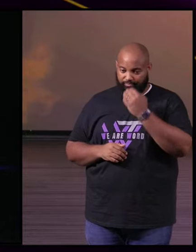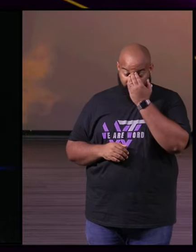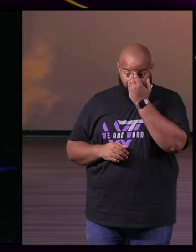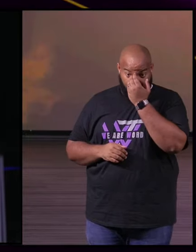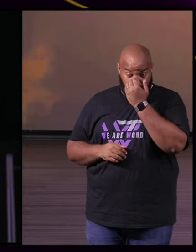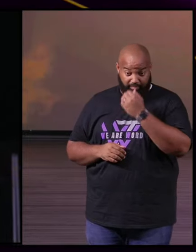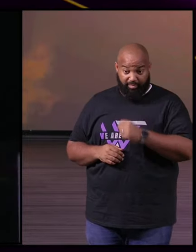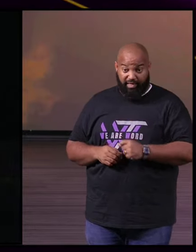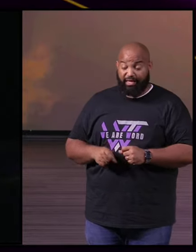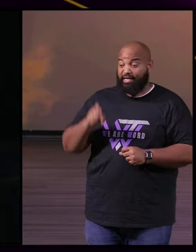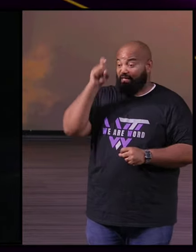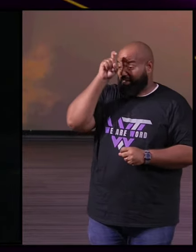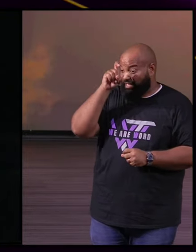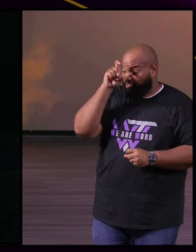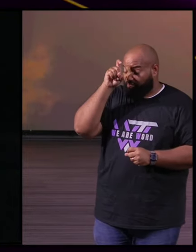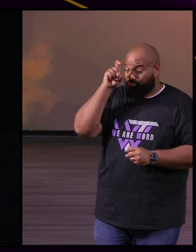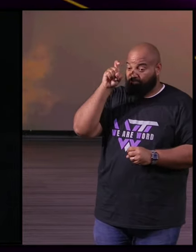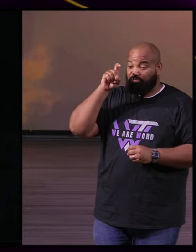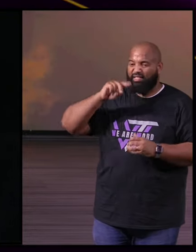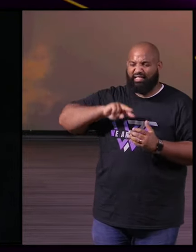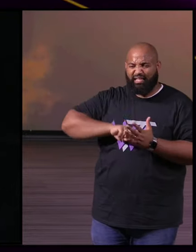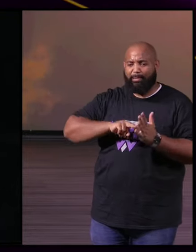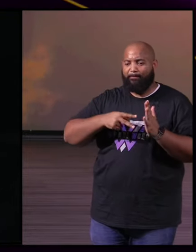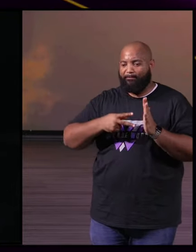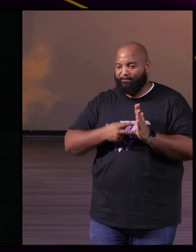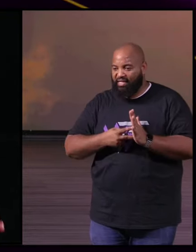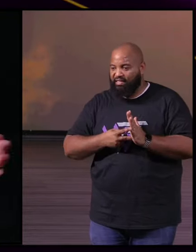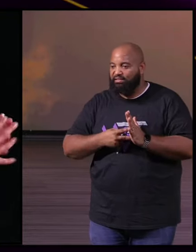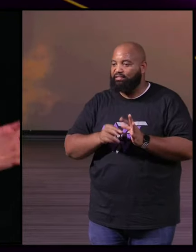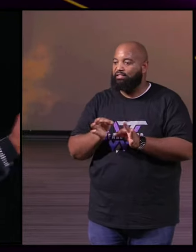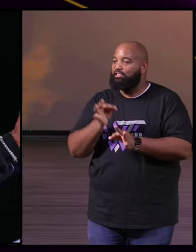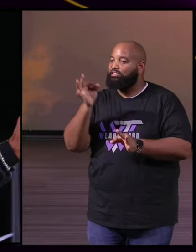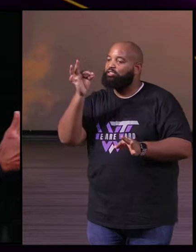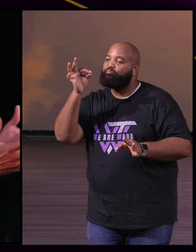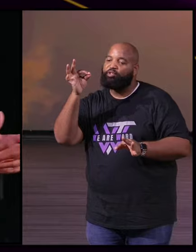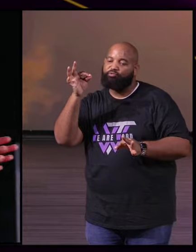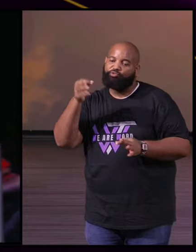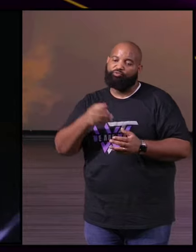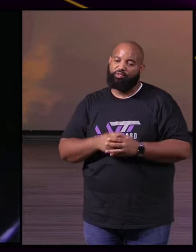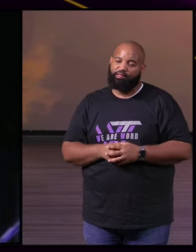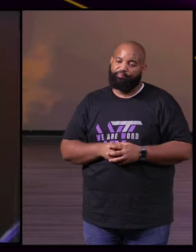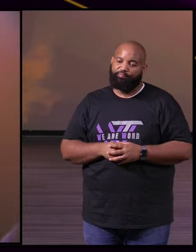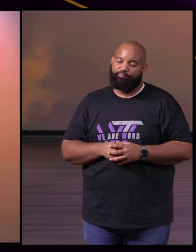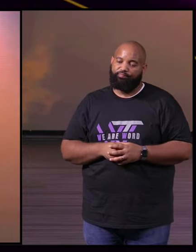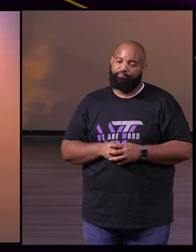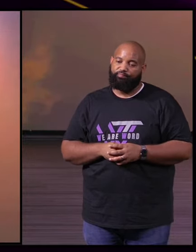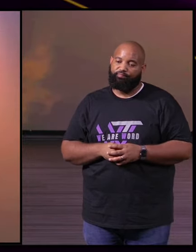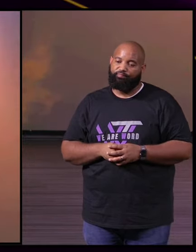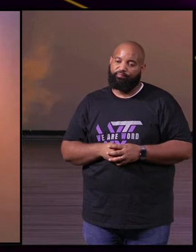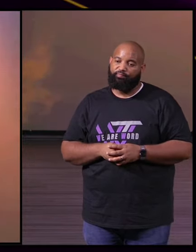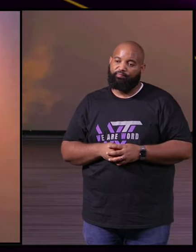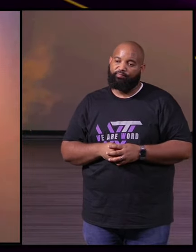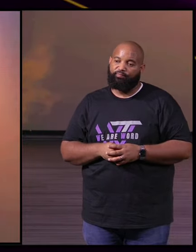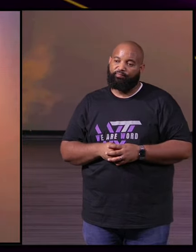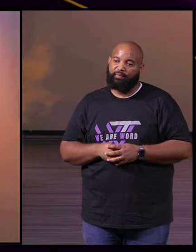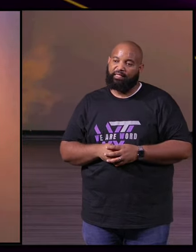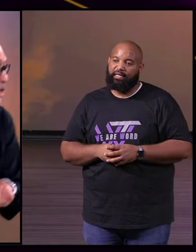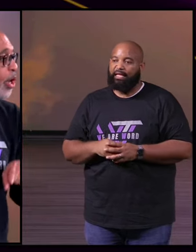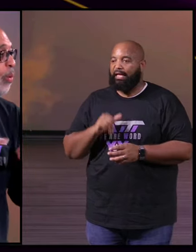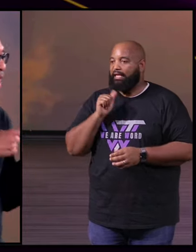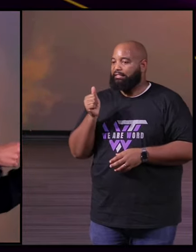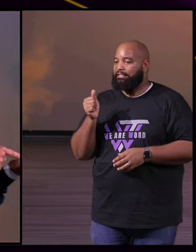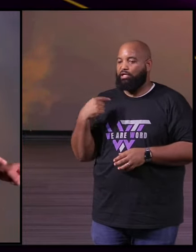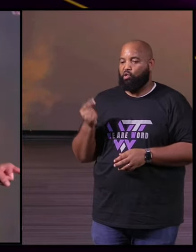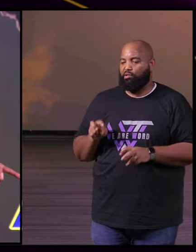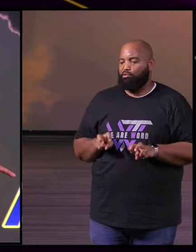The statement about Egypt is also a spiritual statement. It is not just him going